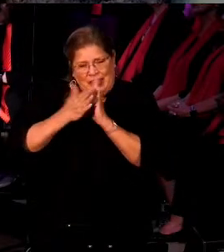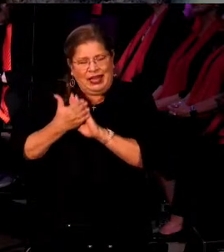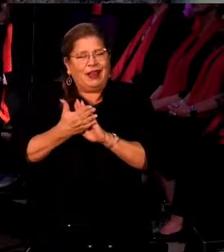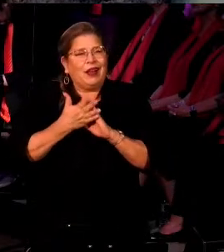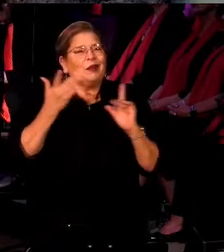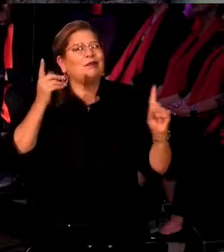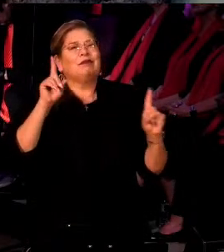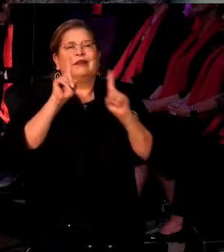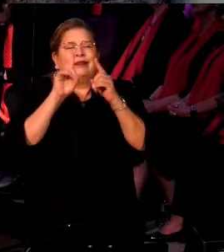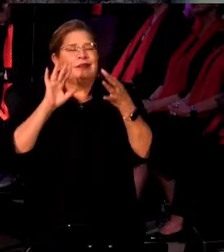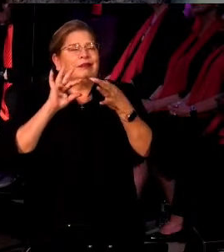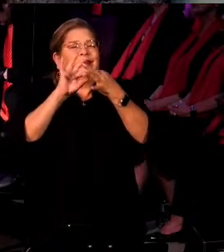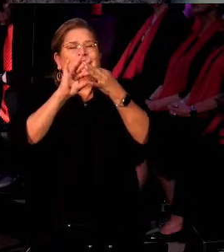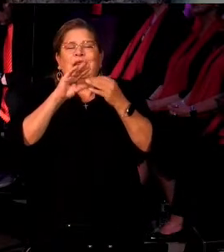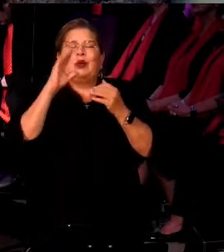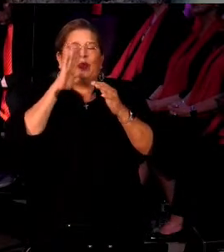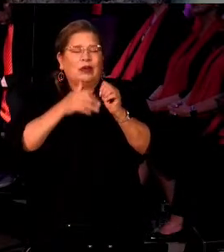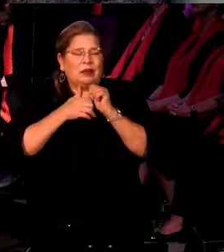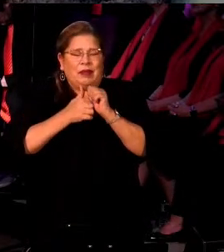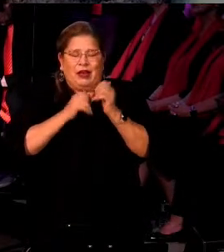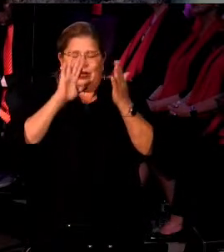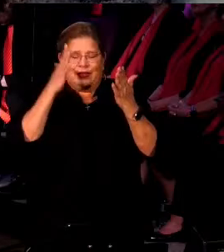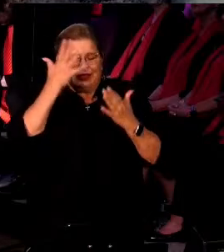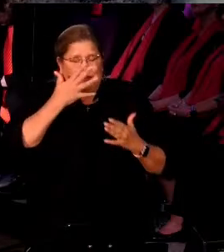they shall bear his iniquities."